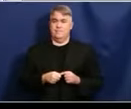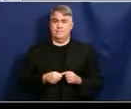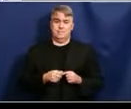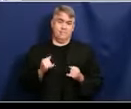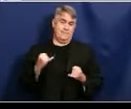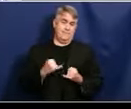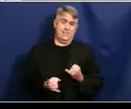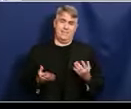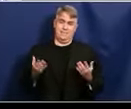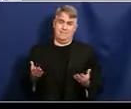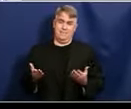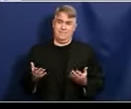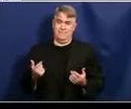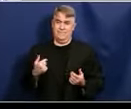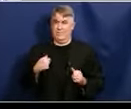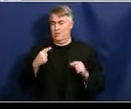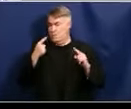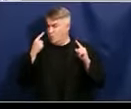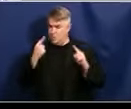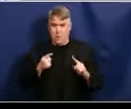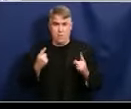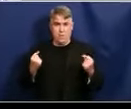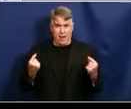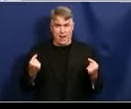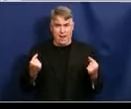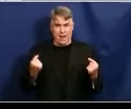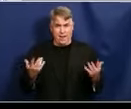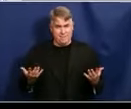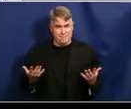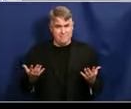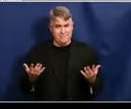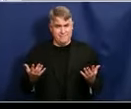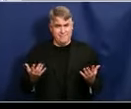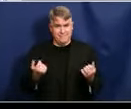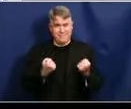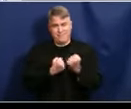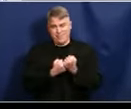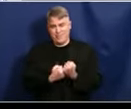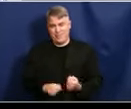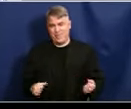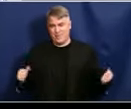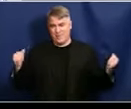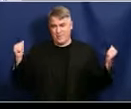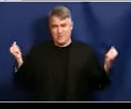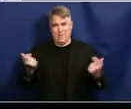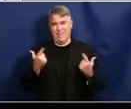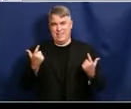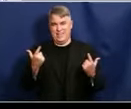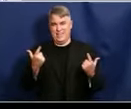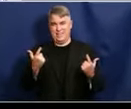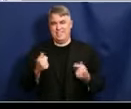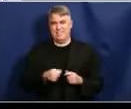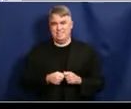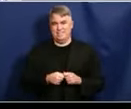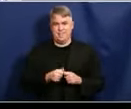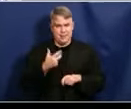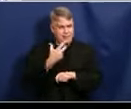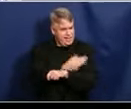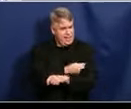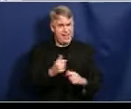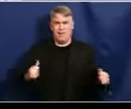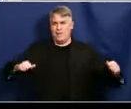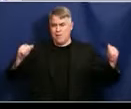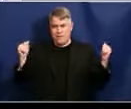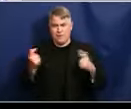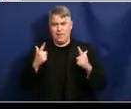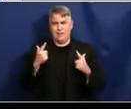stay focused on our mission and really try and be that kind of surgical scalp of providing vaccinations where it's